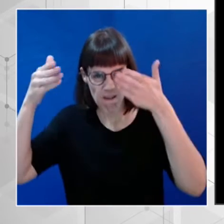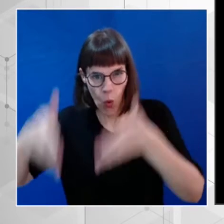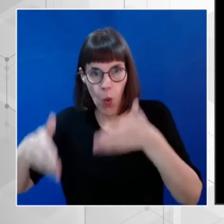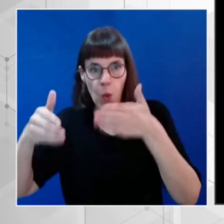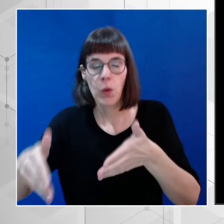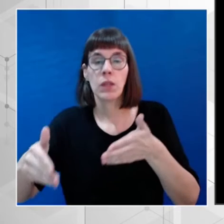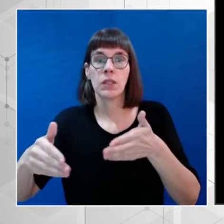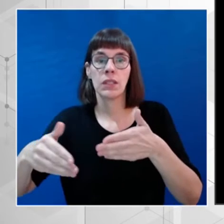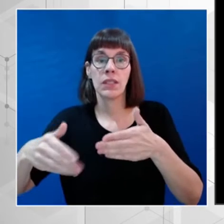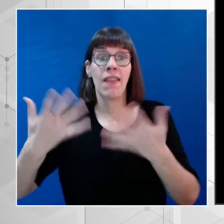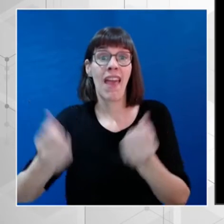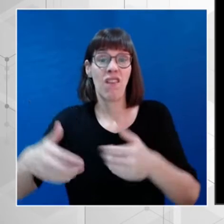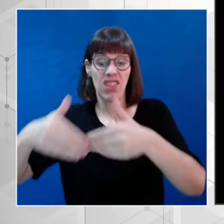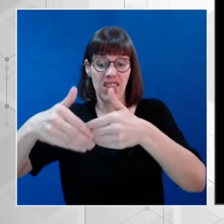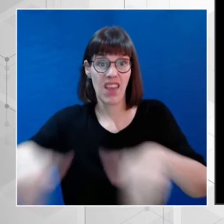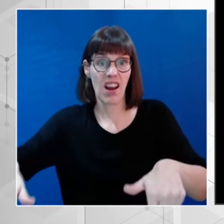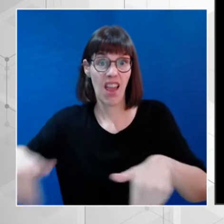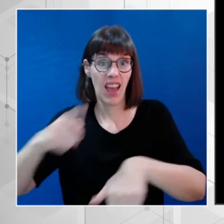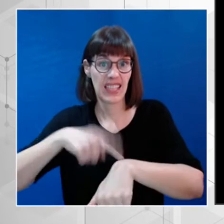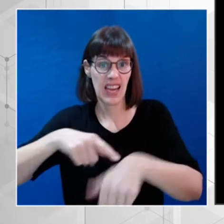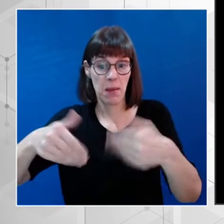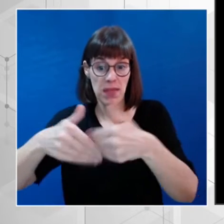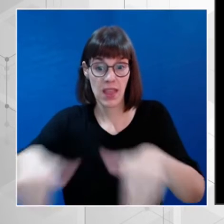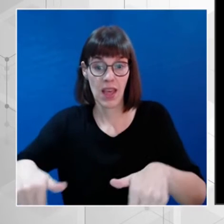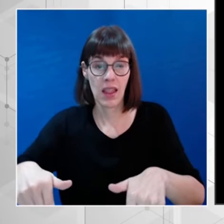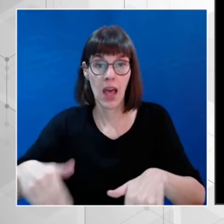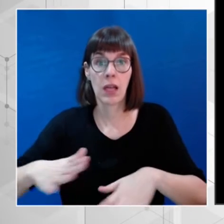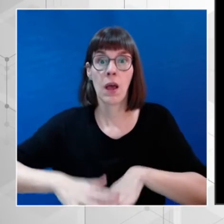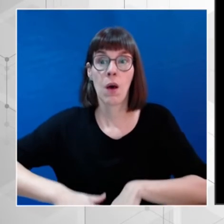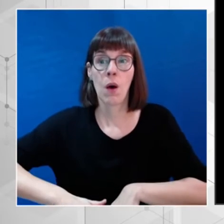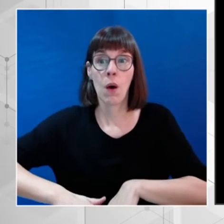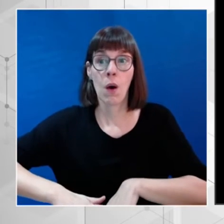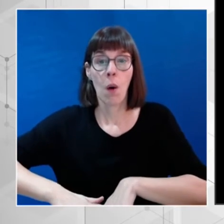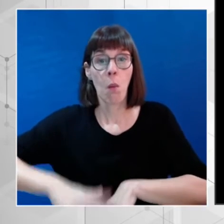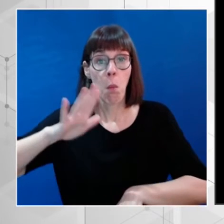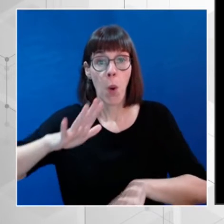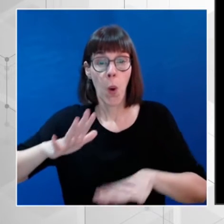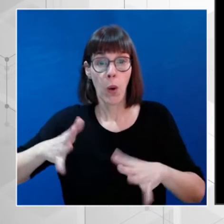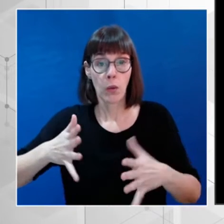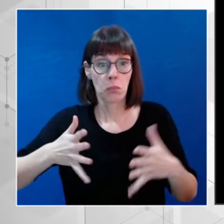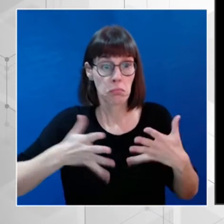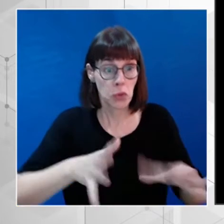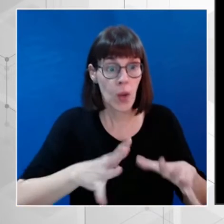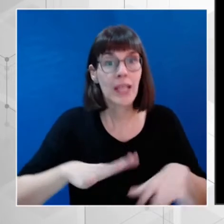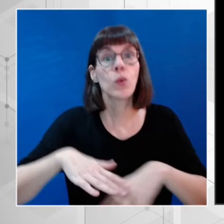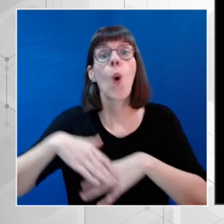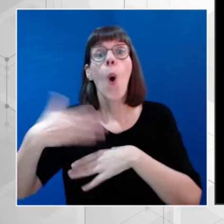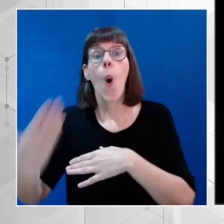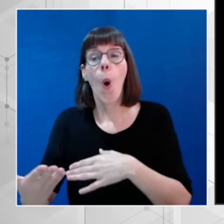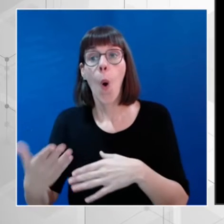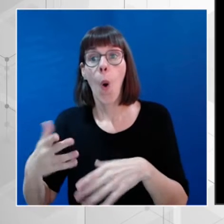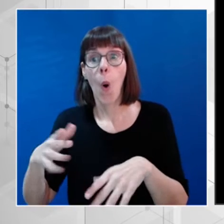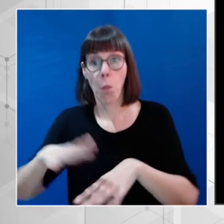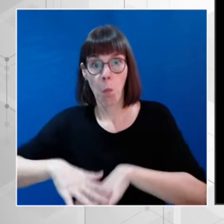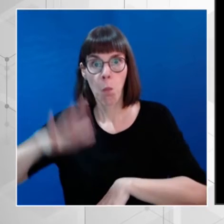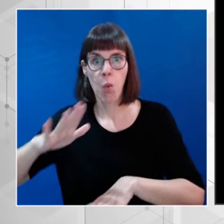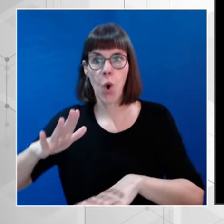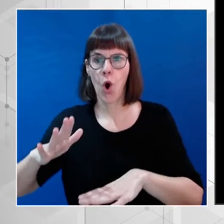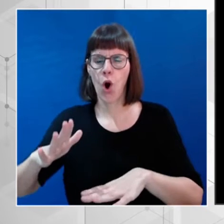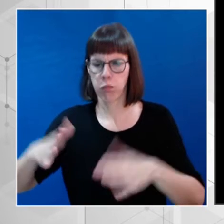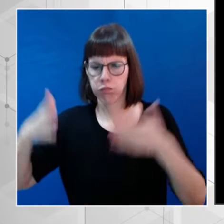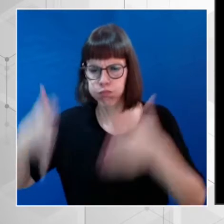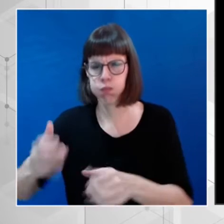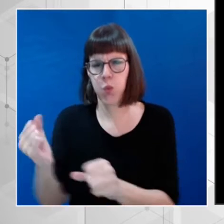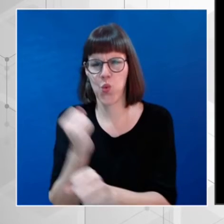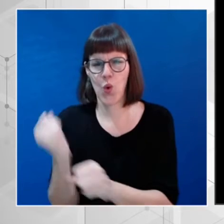of eustress. They can make us even more productive, and some of us absolutely excel in these situations.